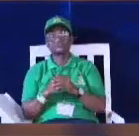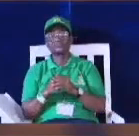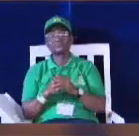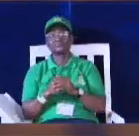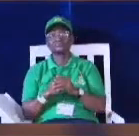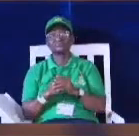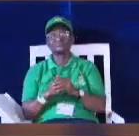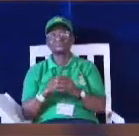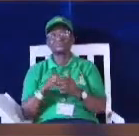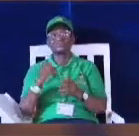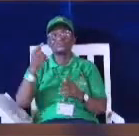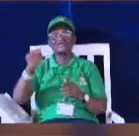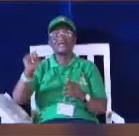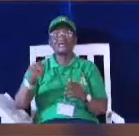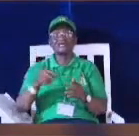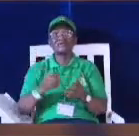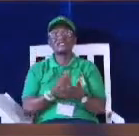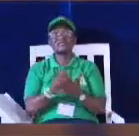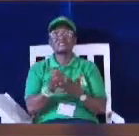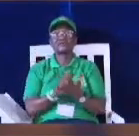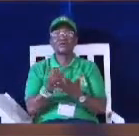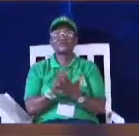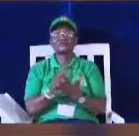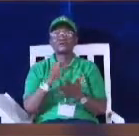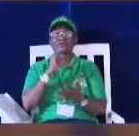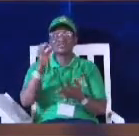The discussion is something